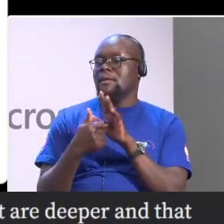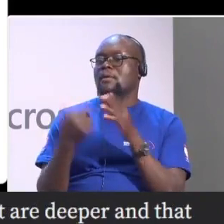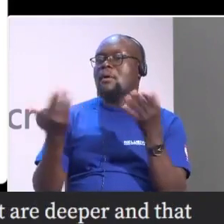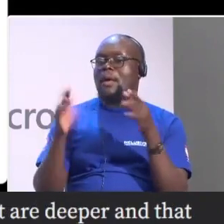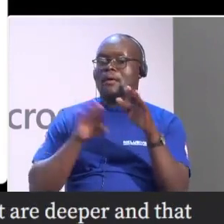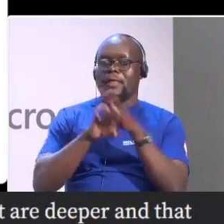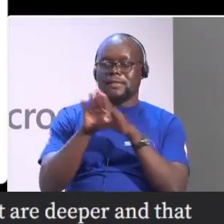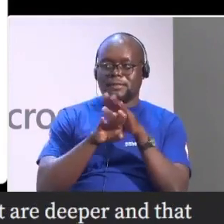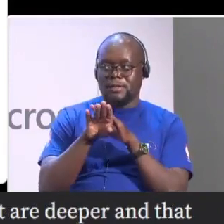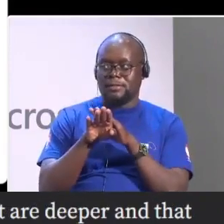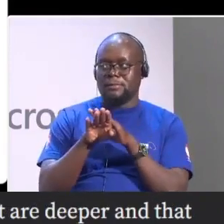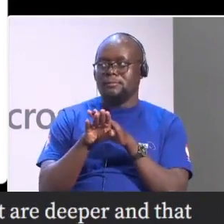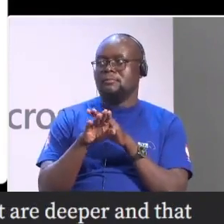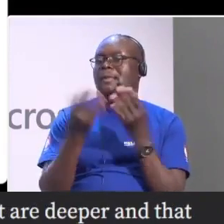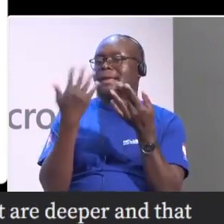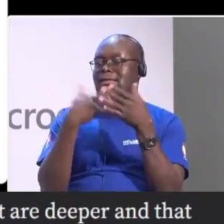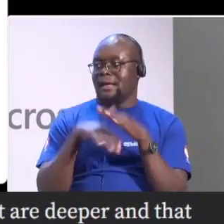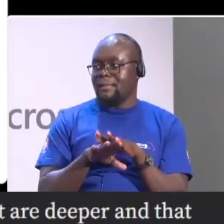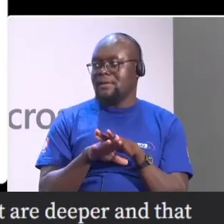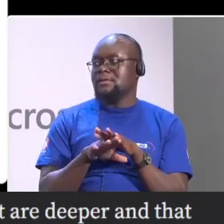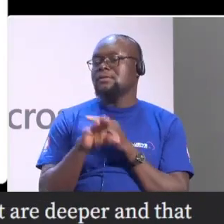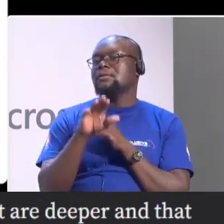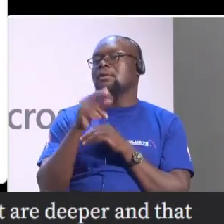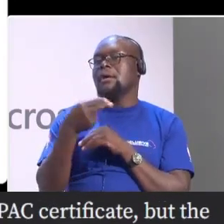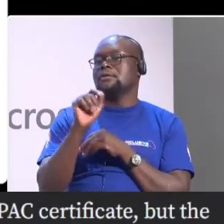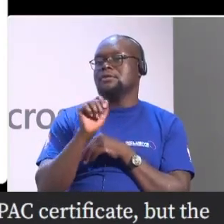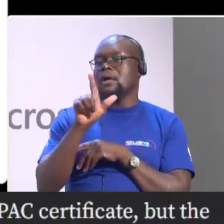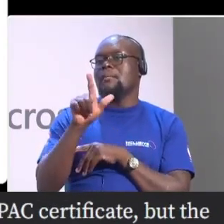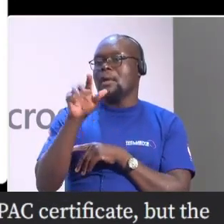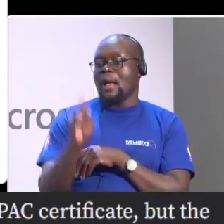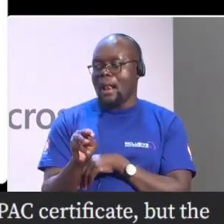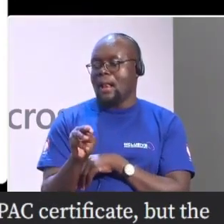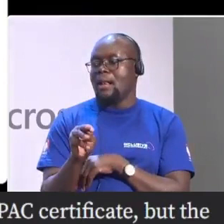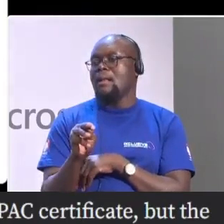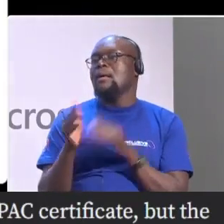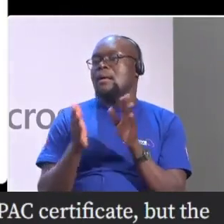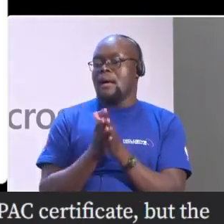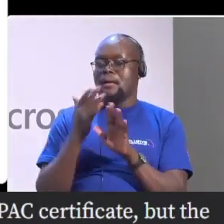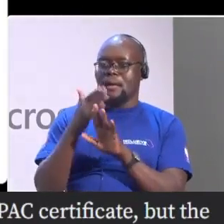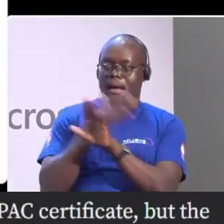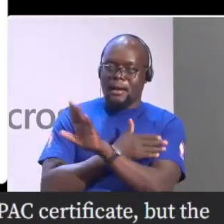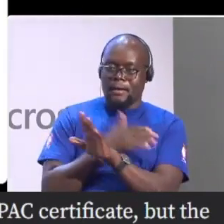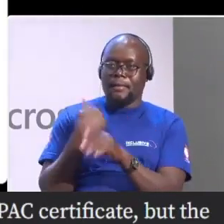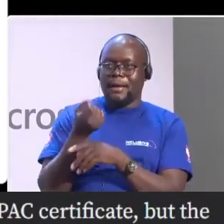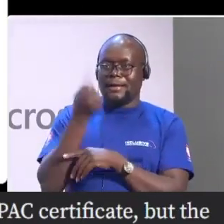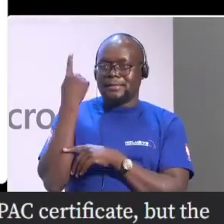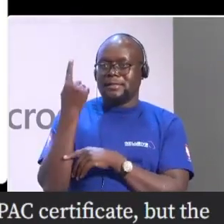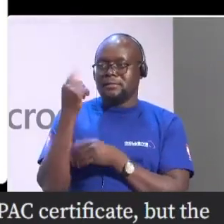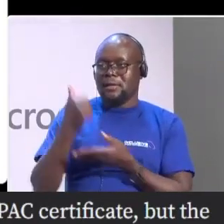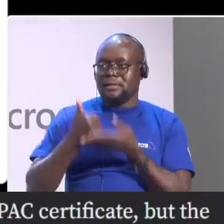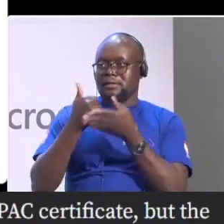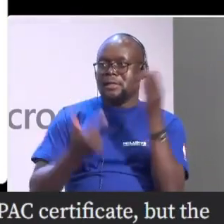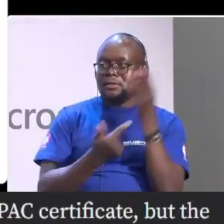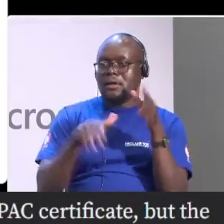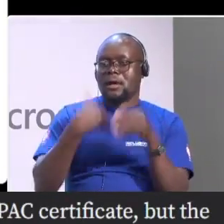accessibility, in integrating HTML, understanding HTML and ARIA, understanding assistive technology and how